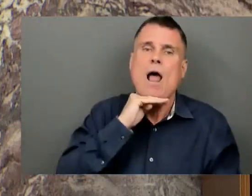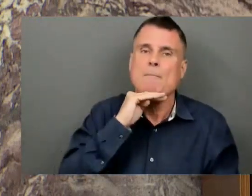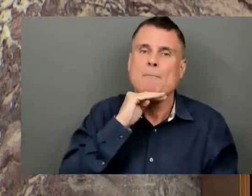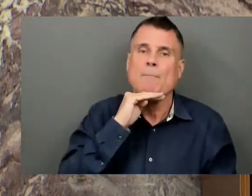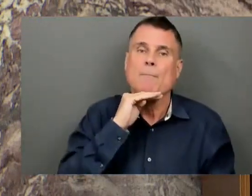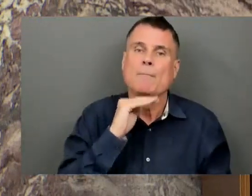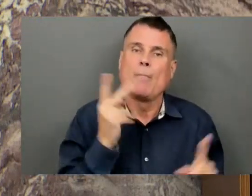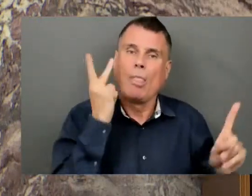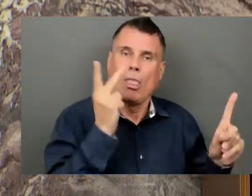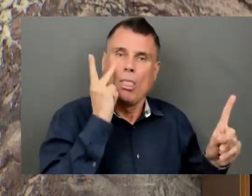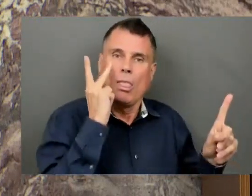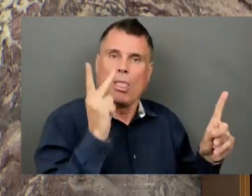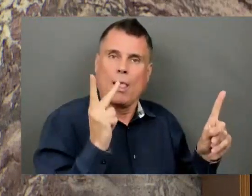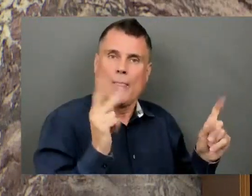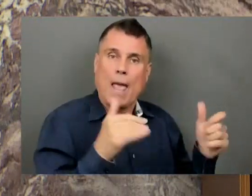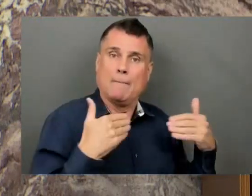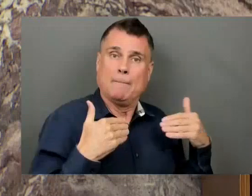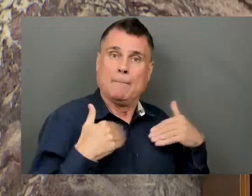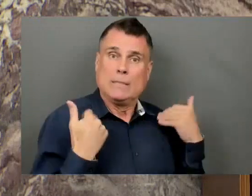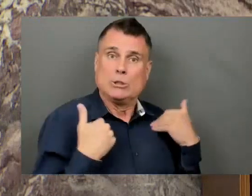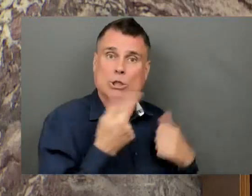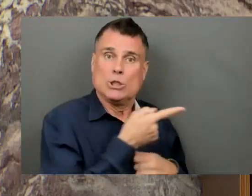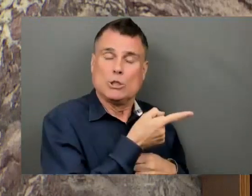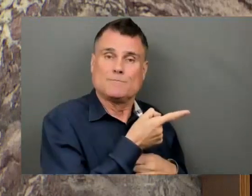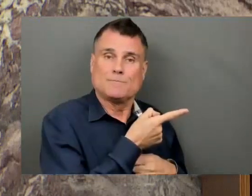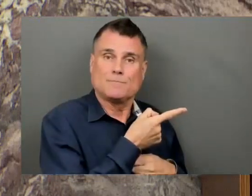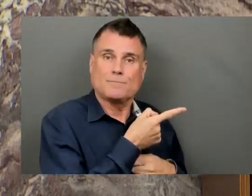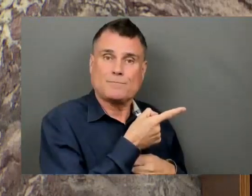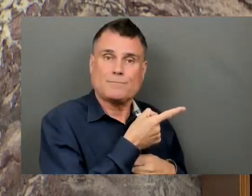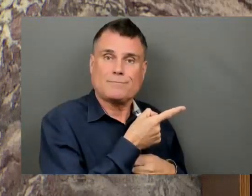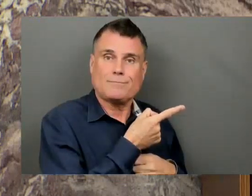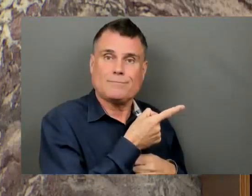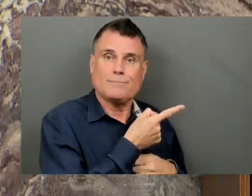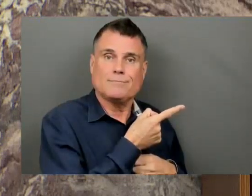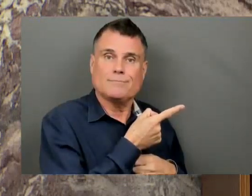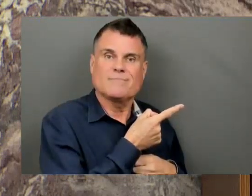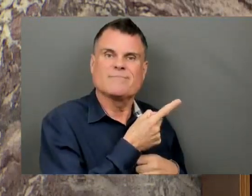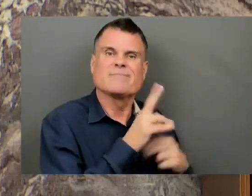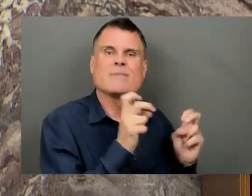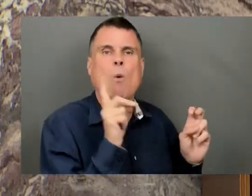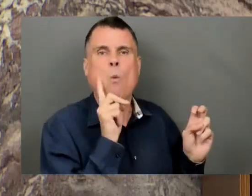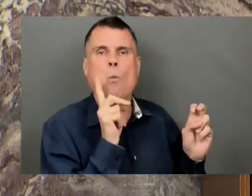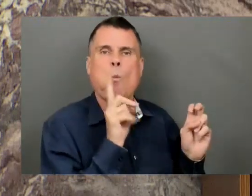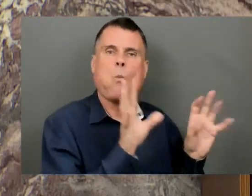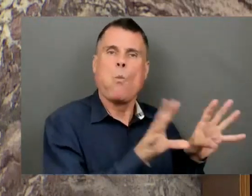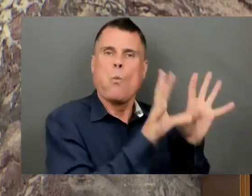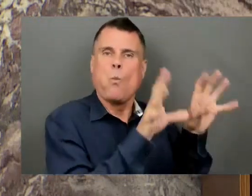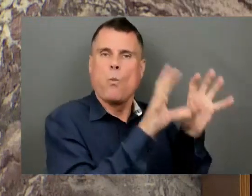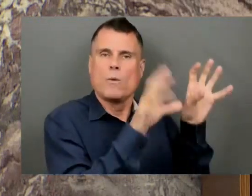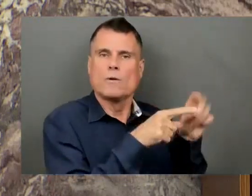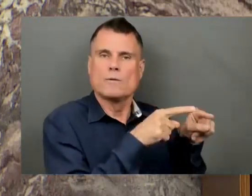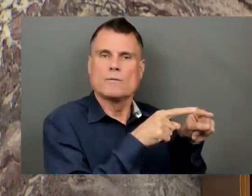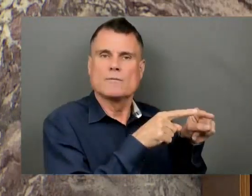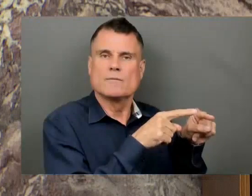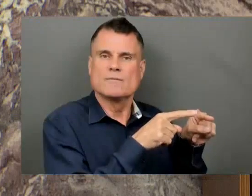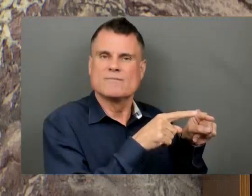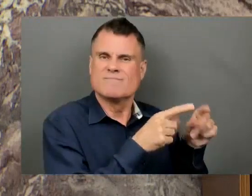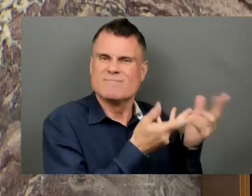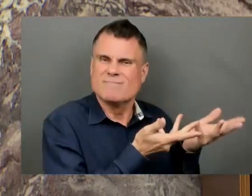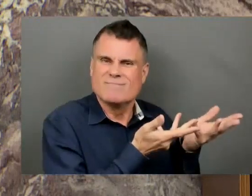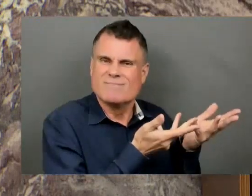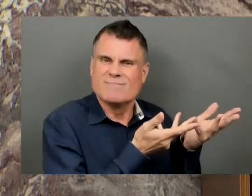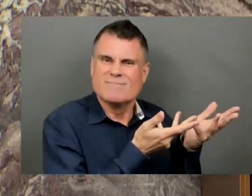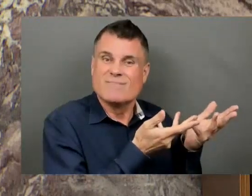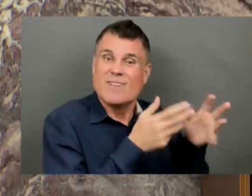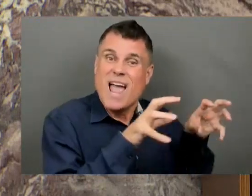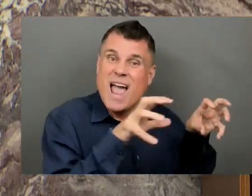horrific failures that leave innocent people victimized, only to see them do absolutely nothing to